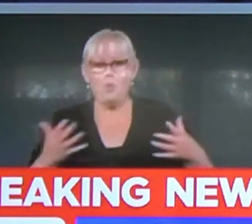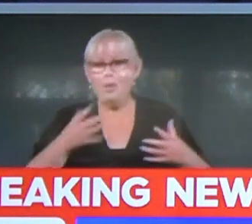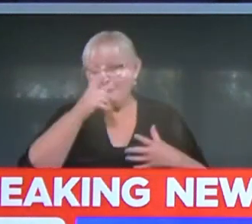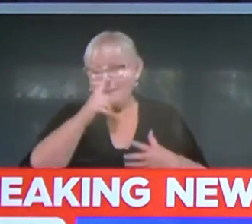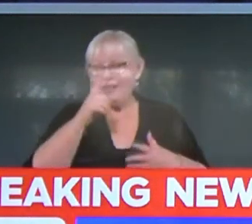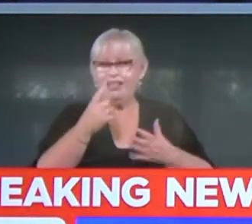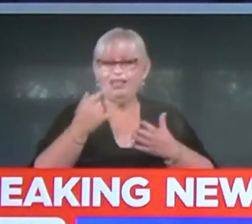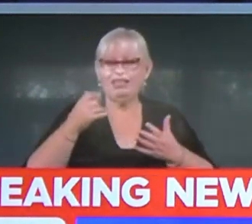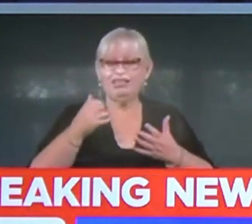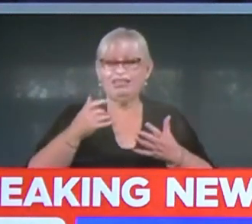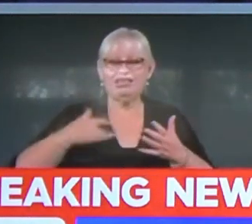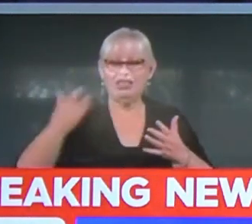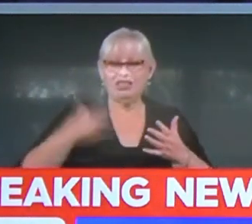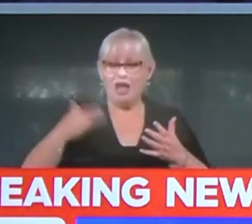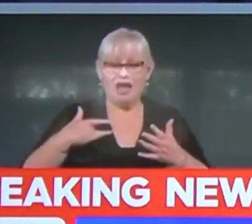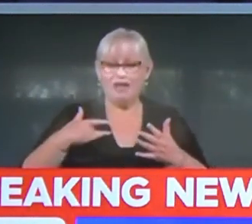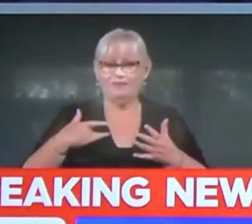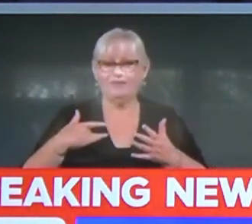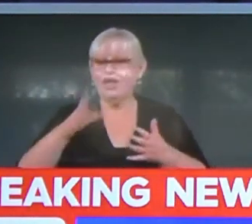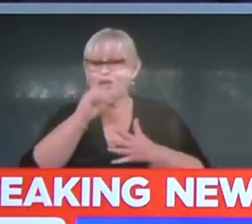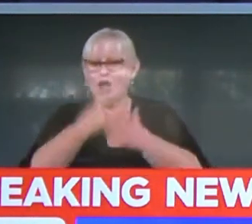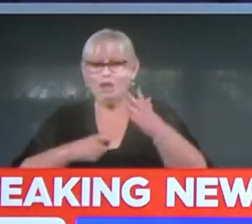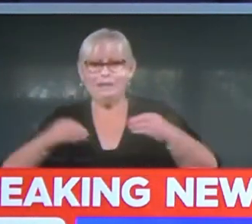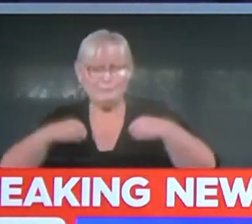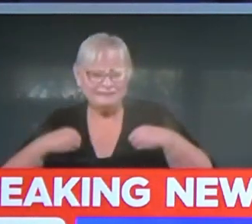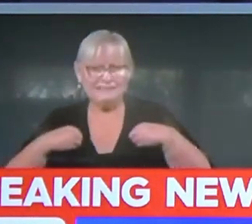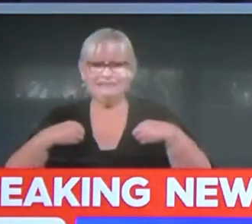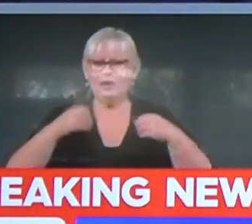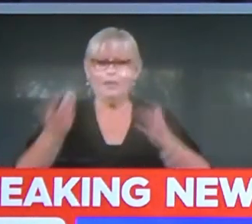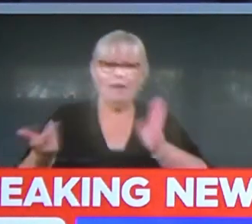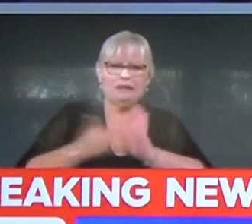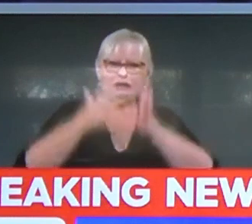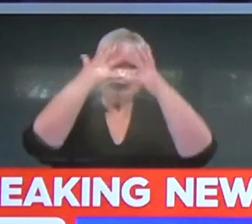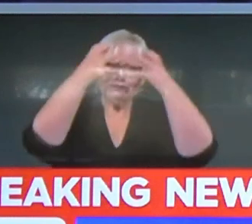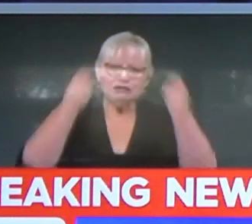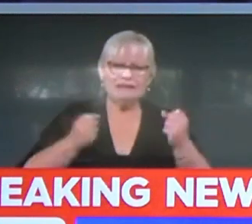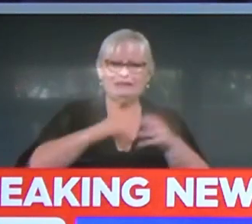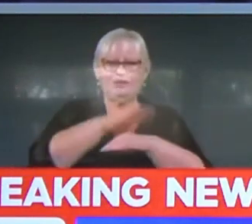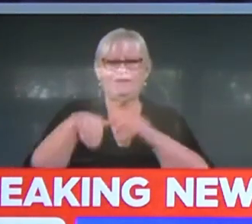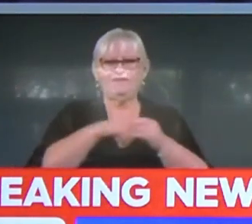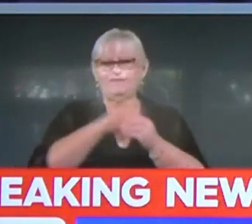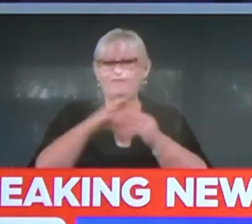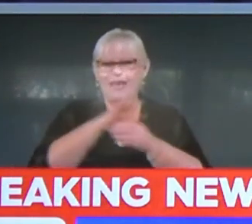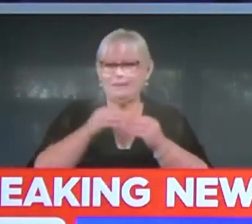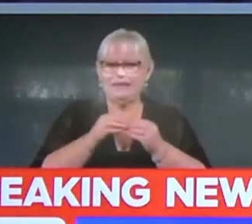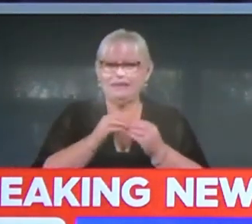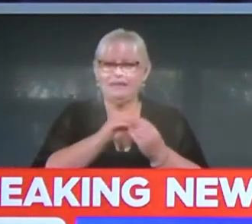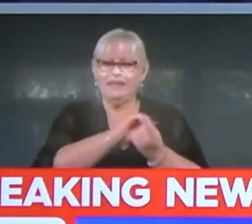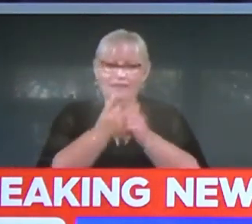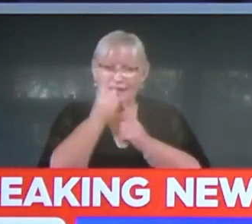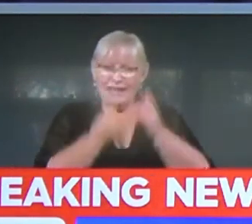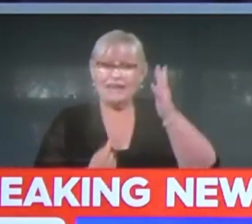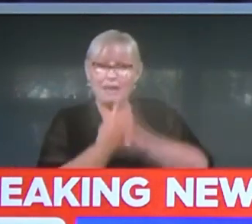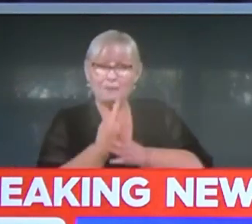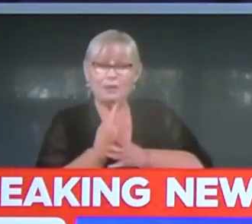people's lives, not just their livelihoods. The stresses that will put on families. The things that can happen